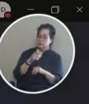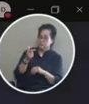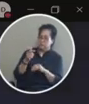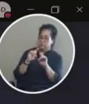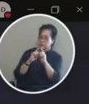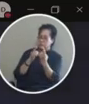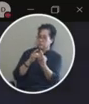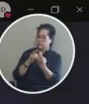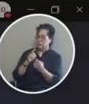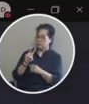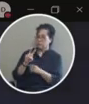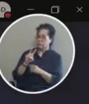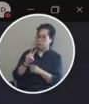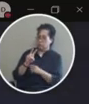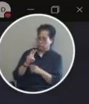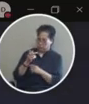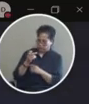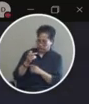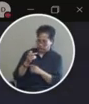more question, I think.